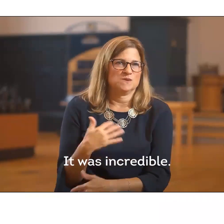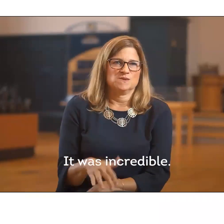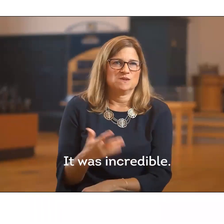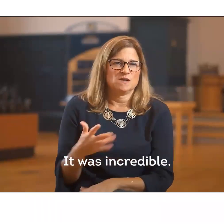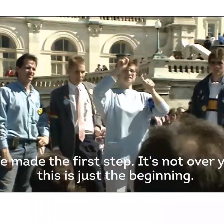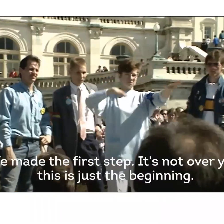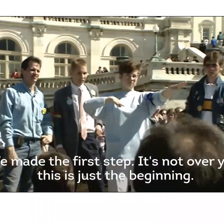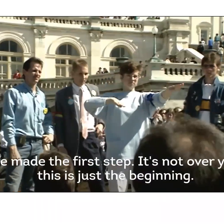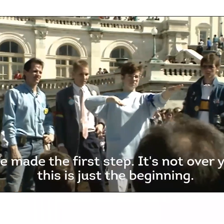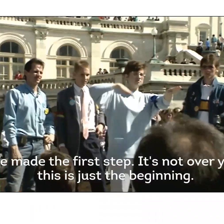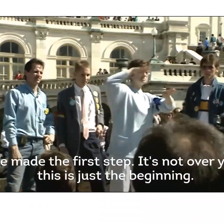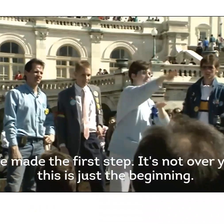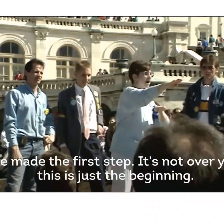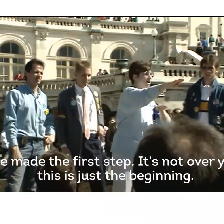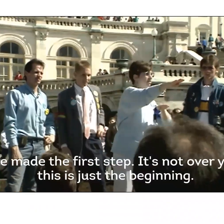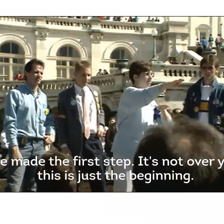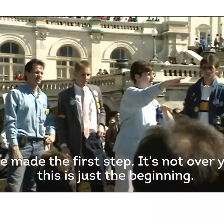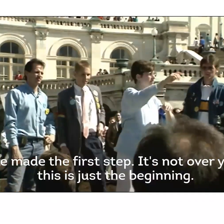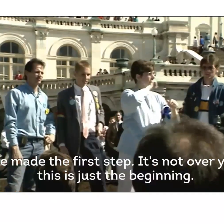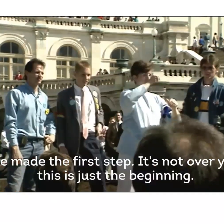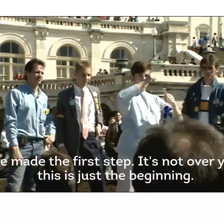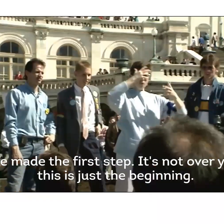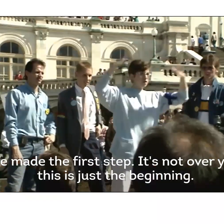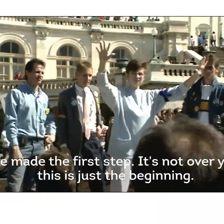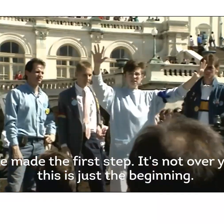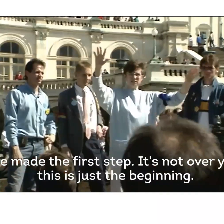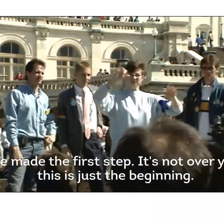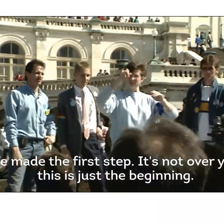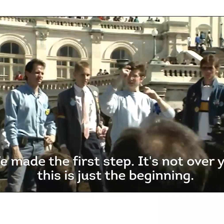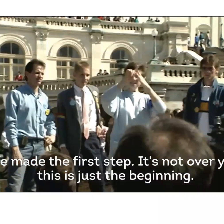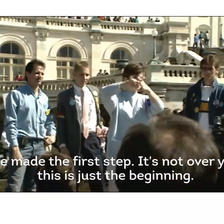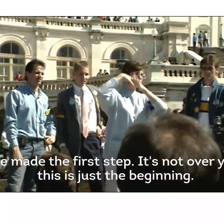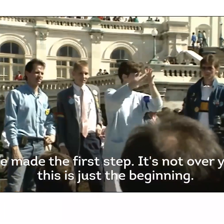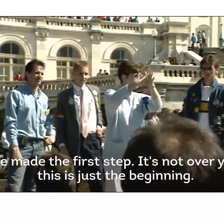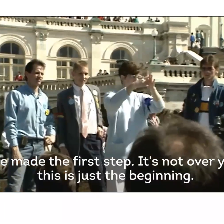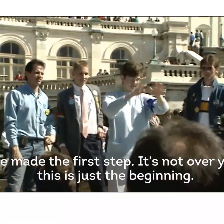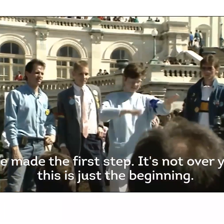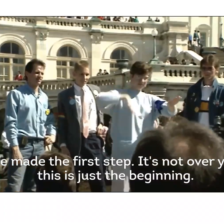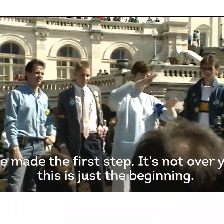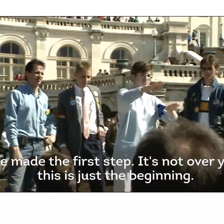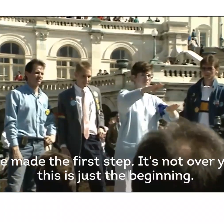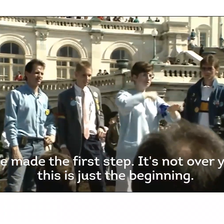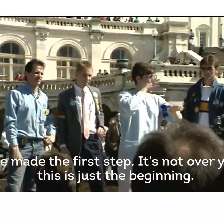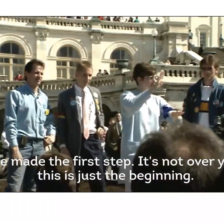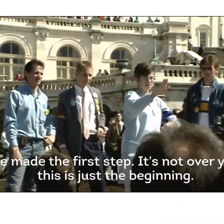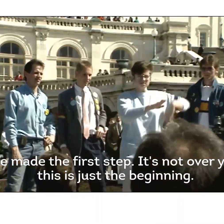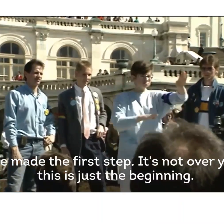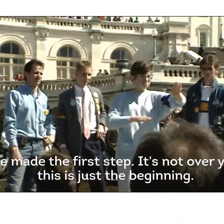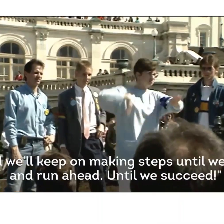incredible. We've made the first step. It's not over yet. This is just the